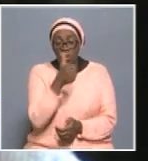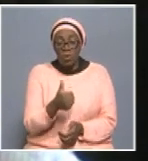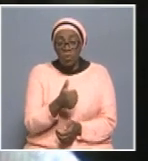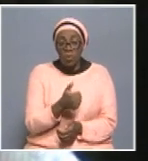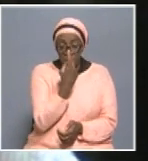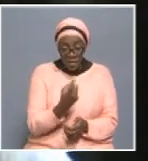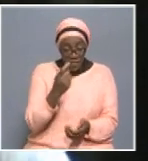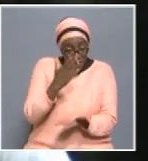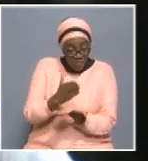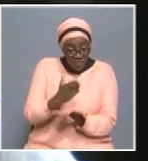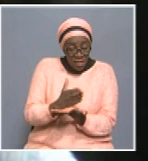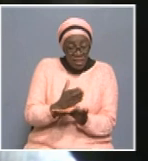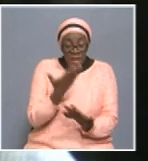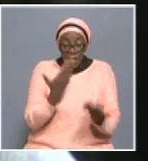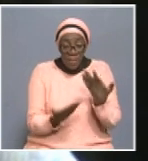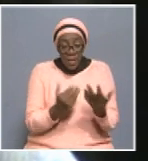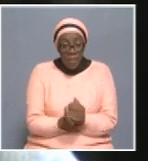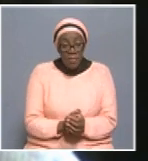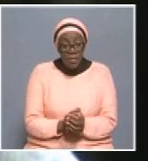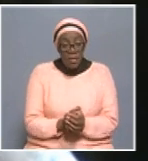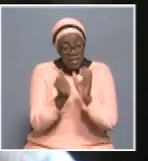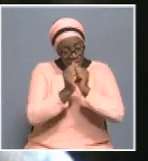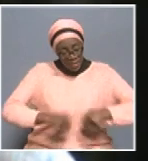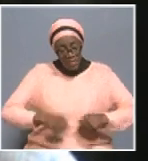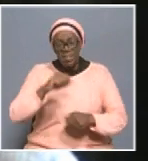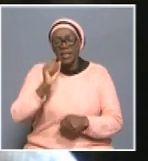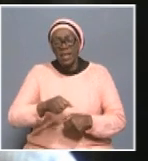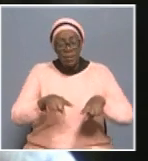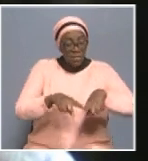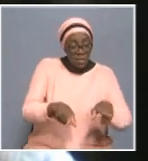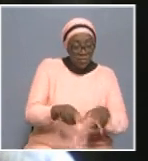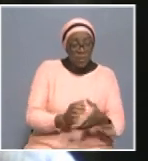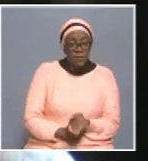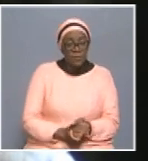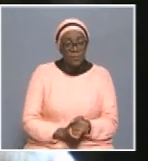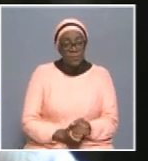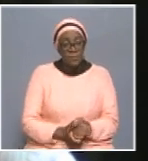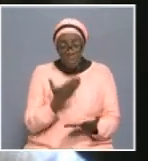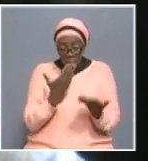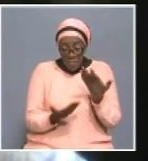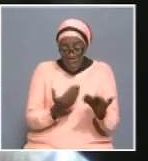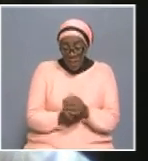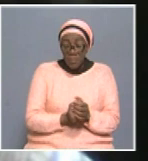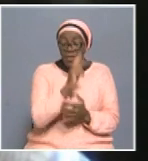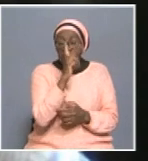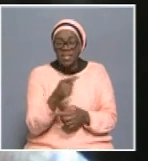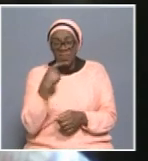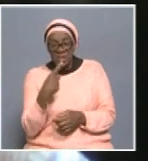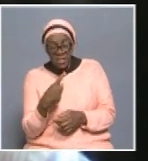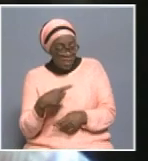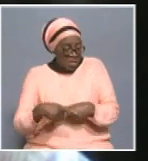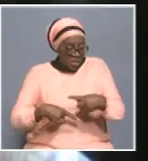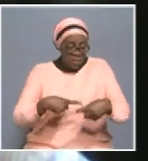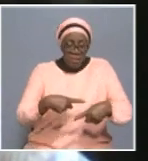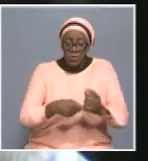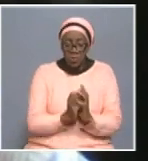might change. If somebody now comes with the facts to speak to a process that was not followed as prescribed, or something that they feel